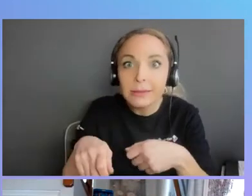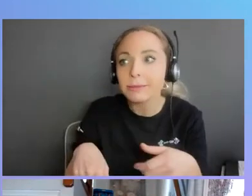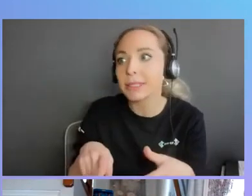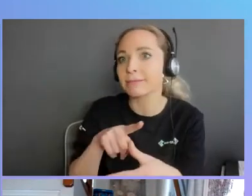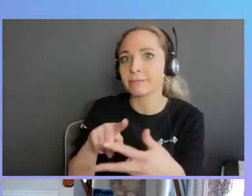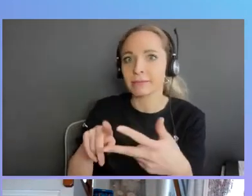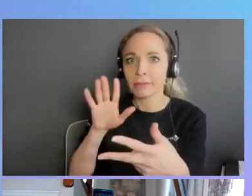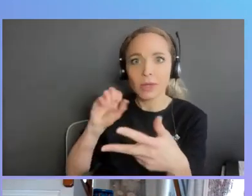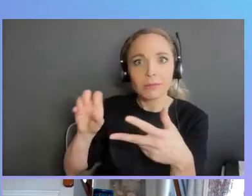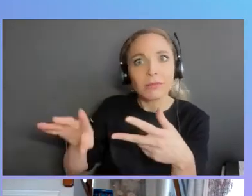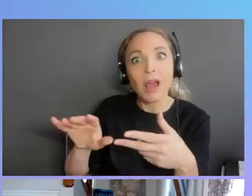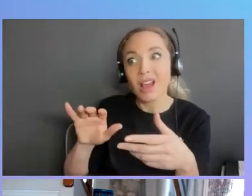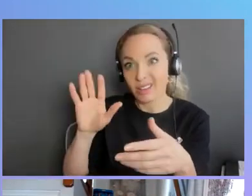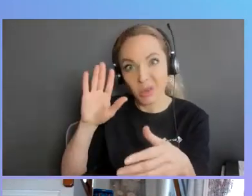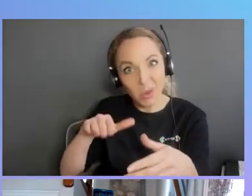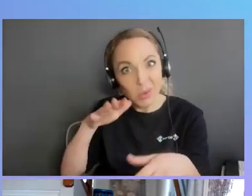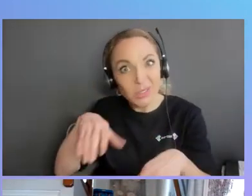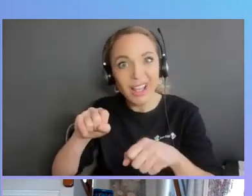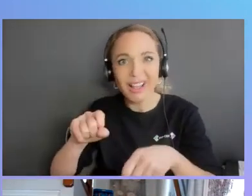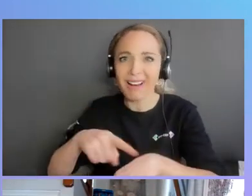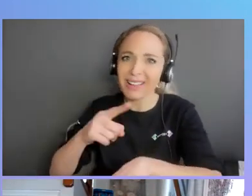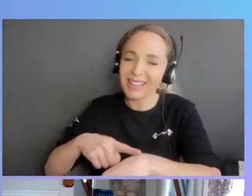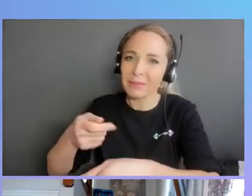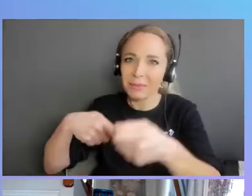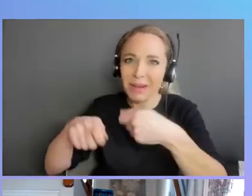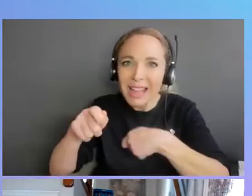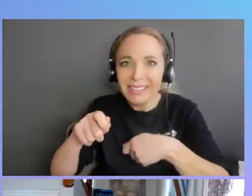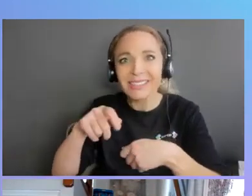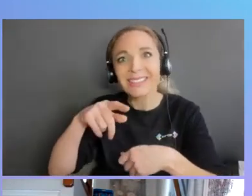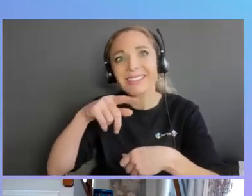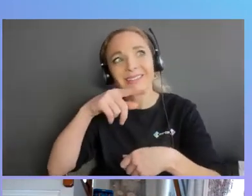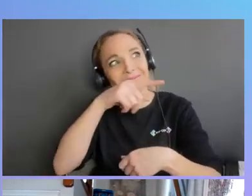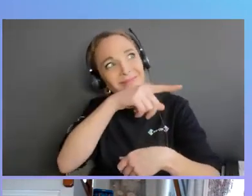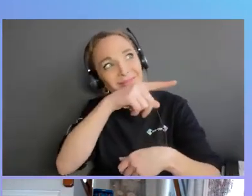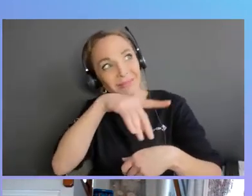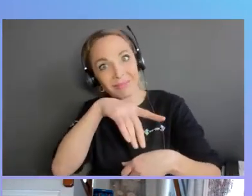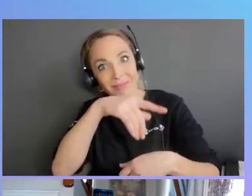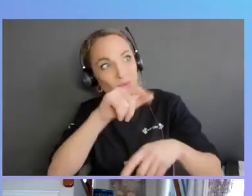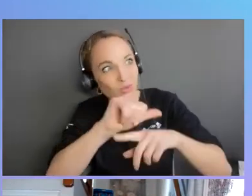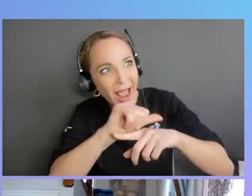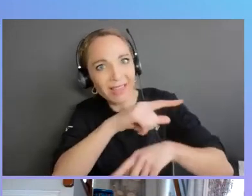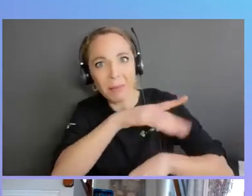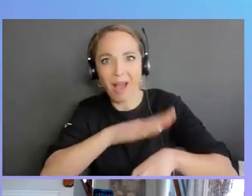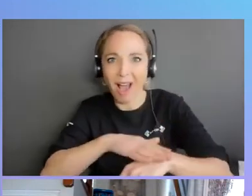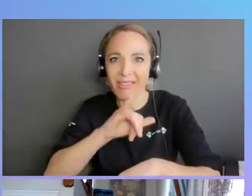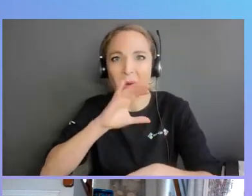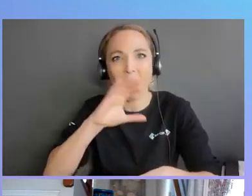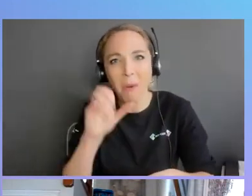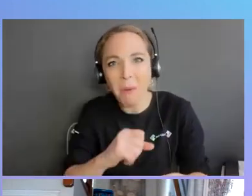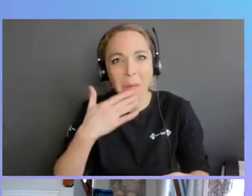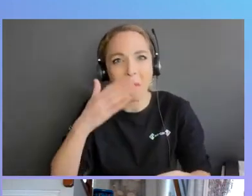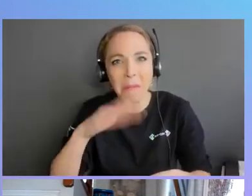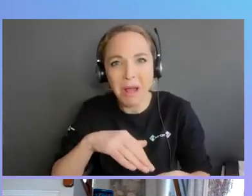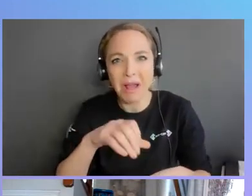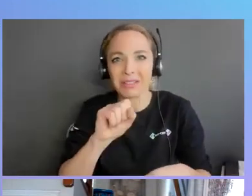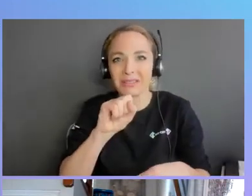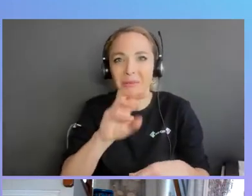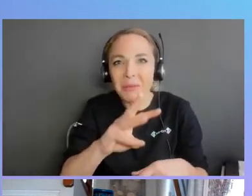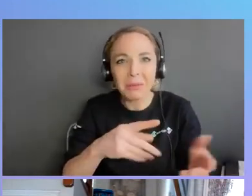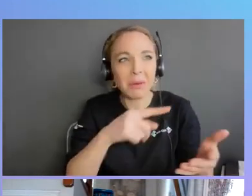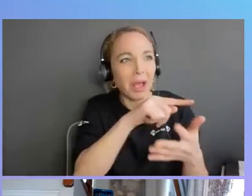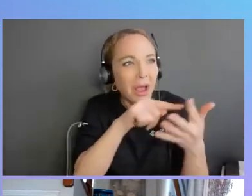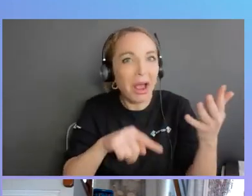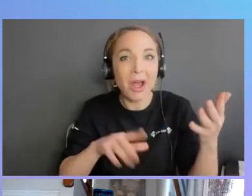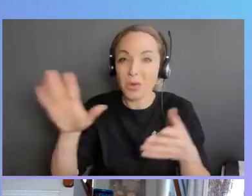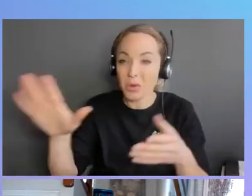going to take to train their replacement on this crappy software. Oh, and here's how much productivity is going to go down while all that has happened. By the time you've had